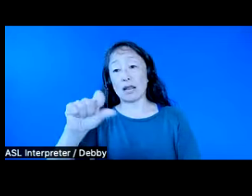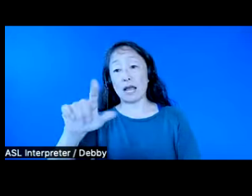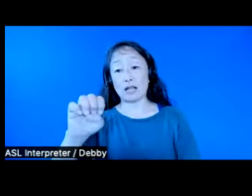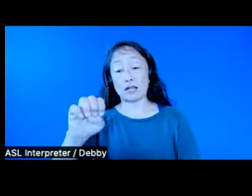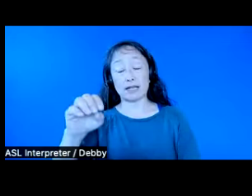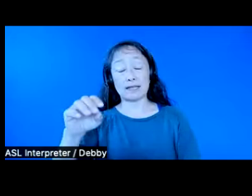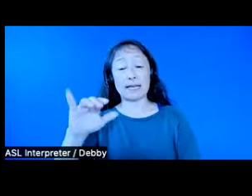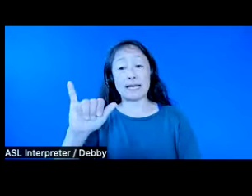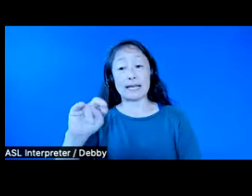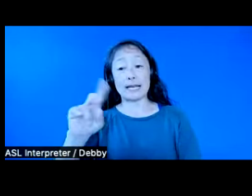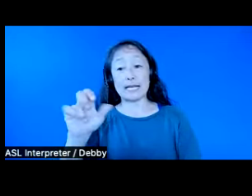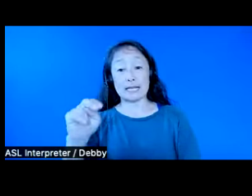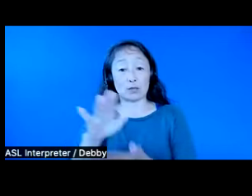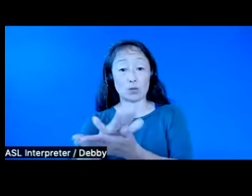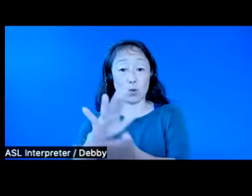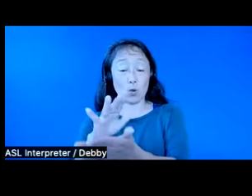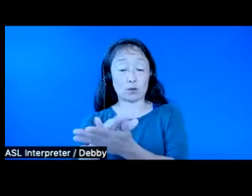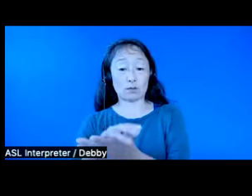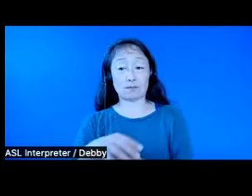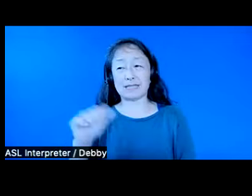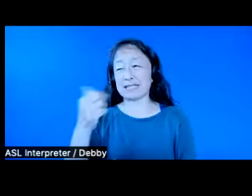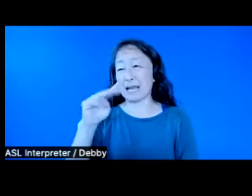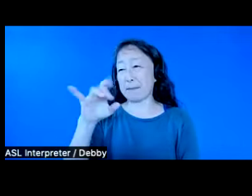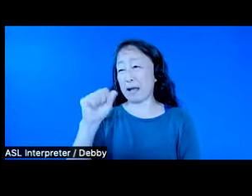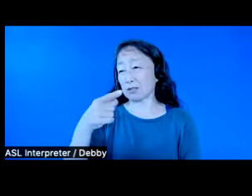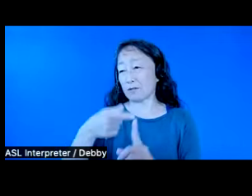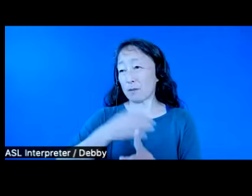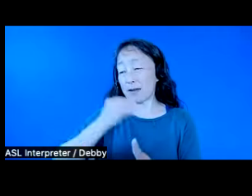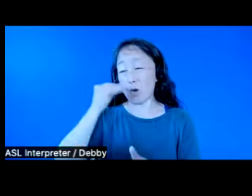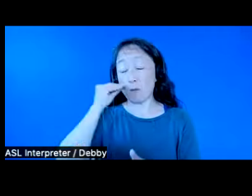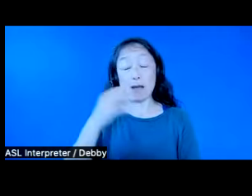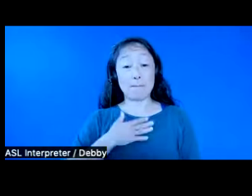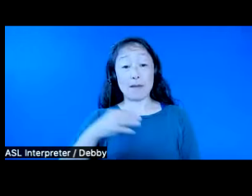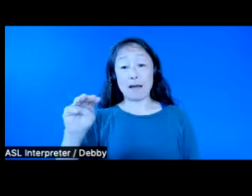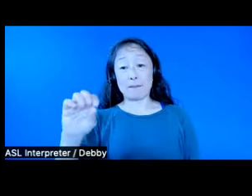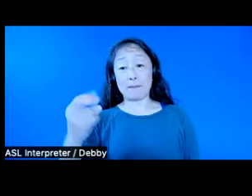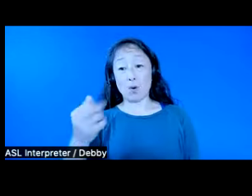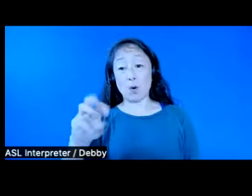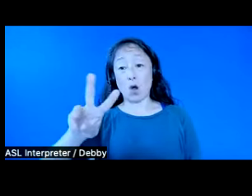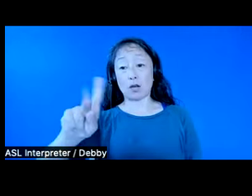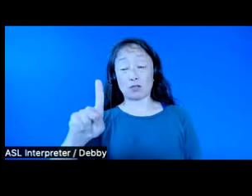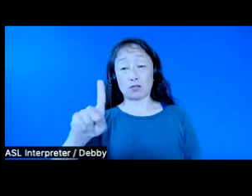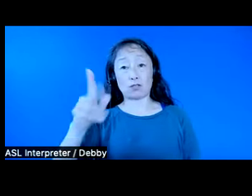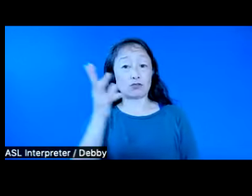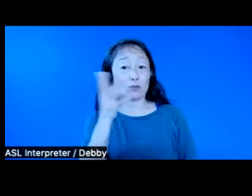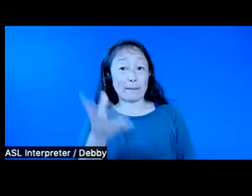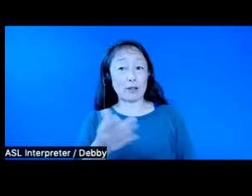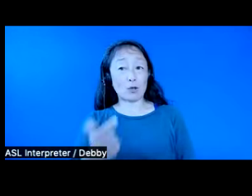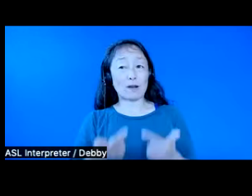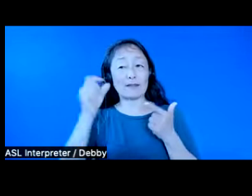house. My Mohawk granny lived 10 minutes in the southern region of